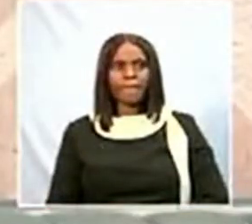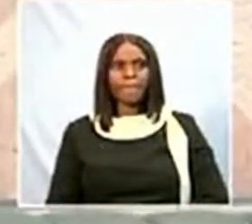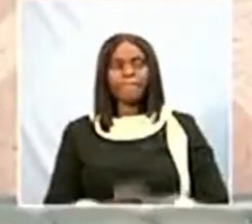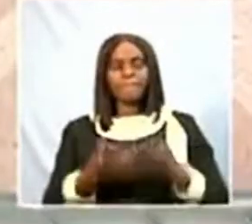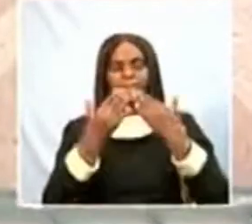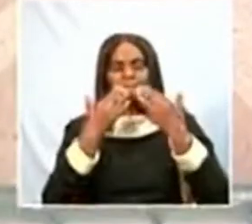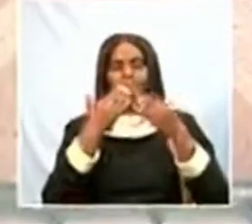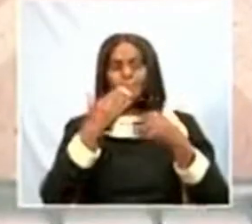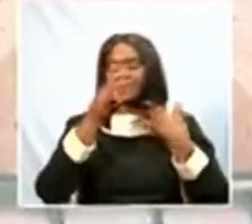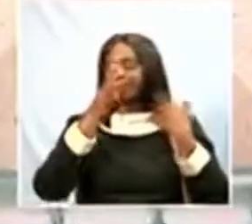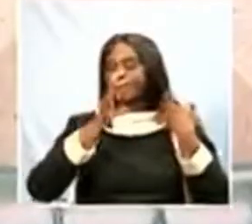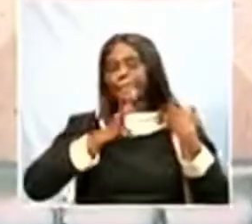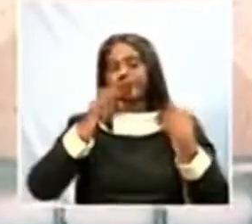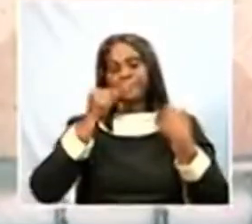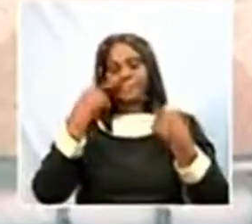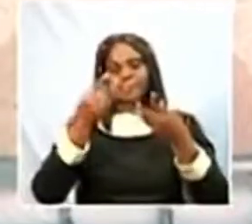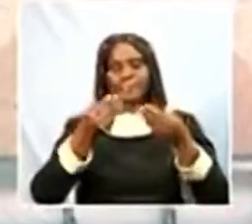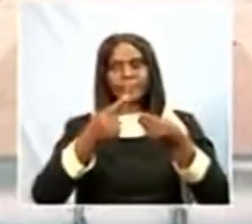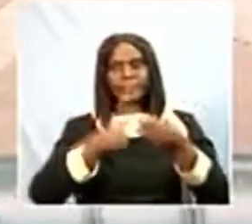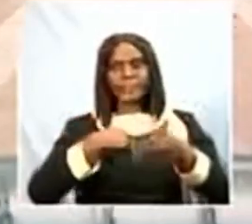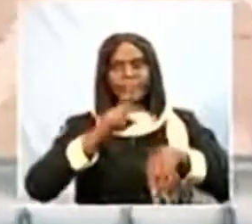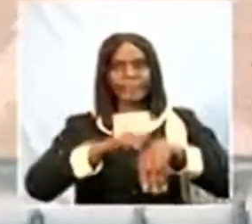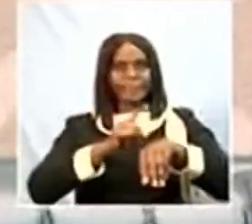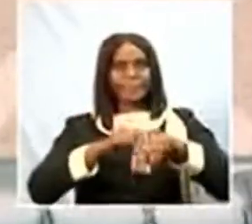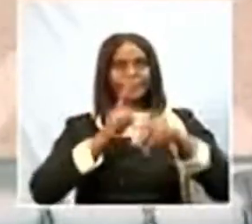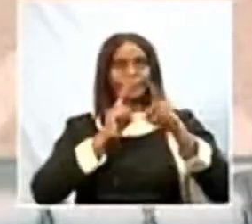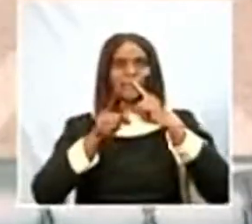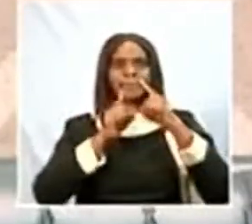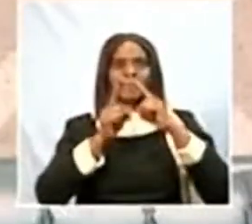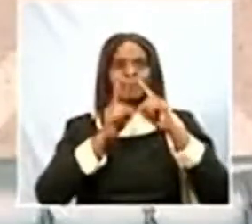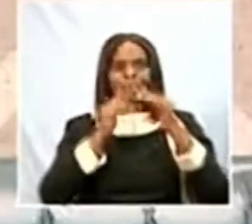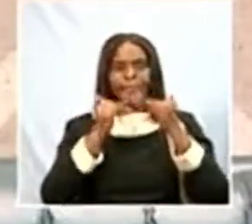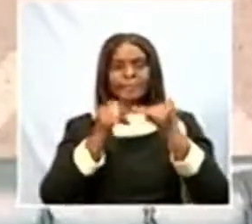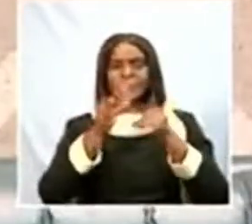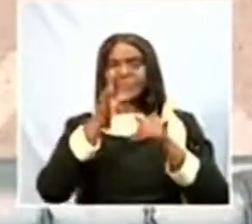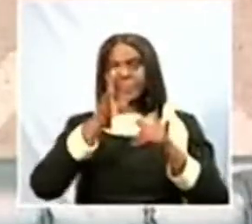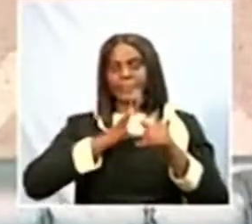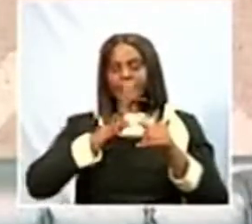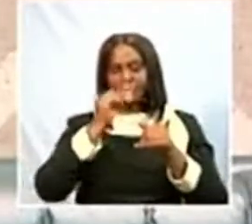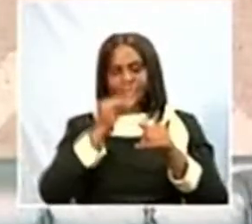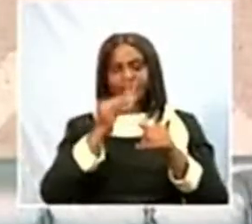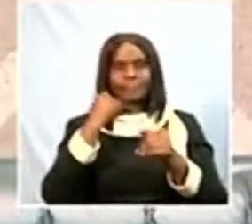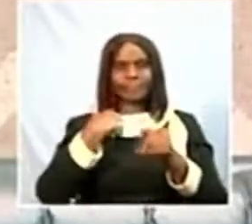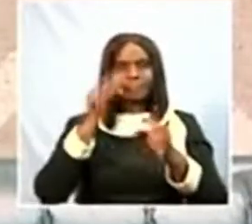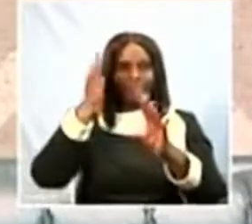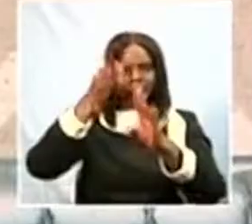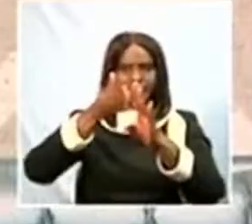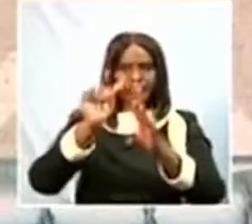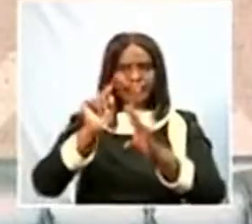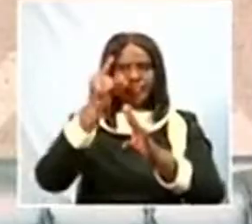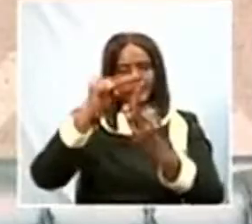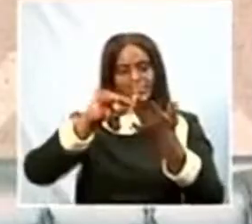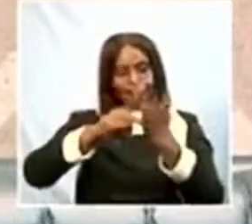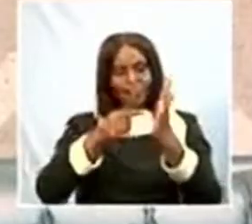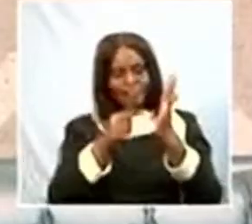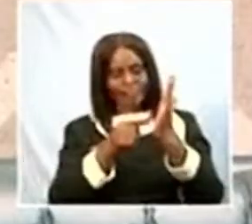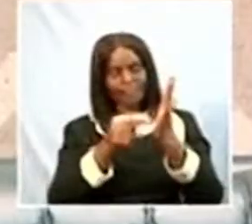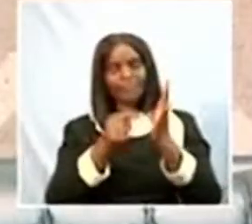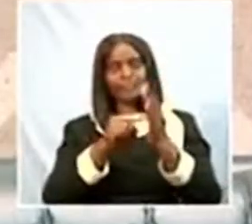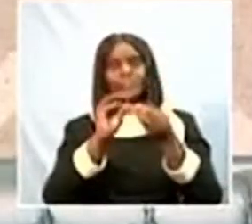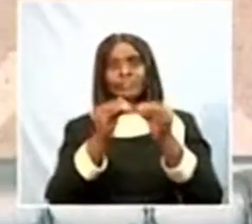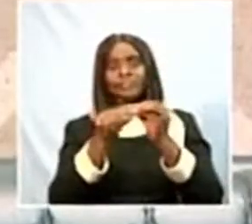Thank you, Madam Speaker, for giving me this chance to speak. Madam Speaker, I'll go straight to my first point. Number